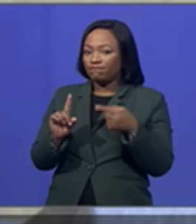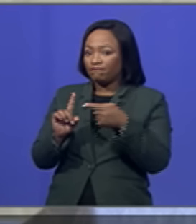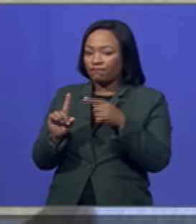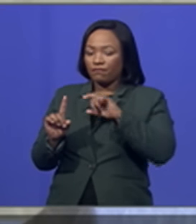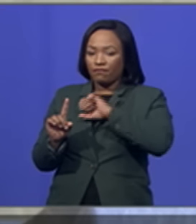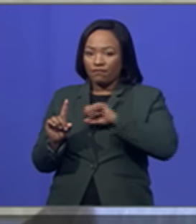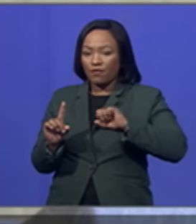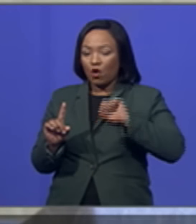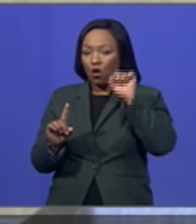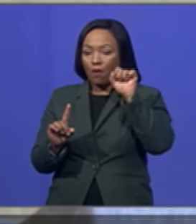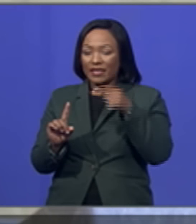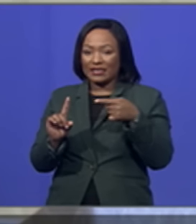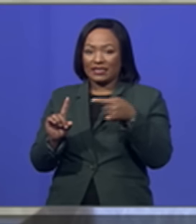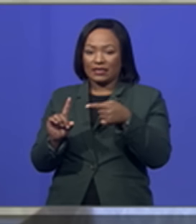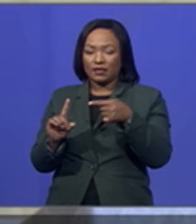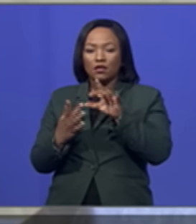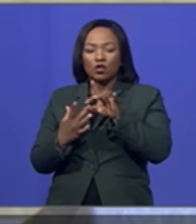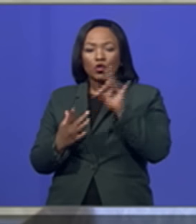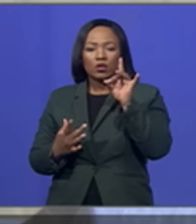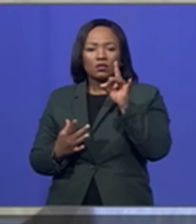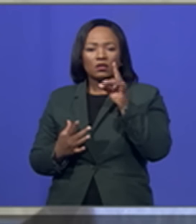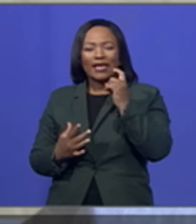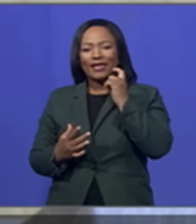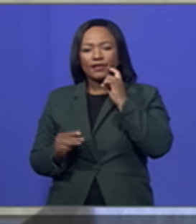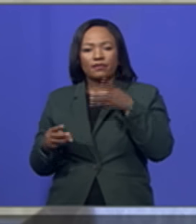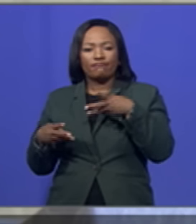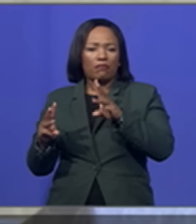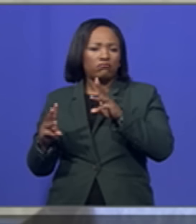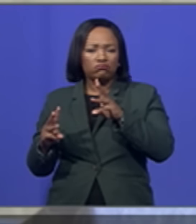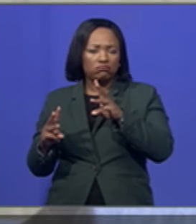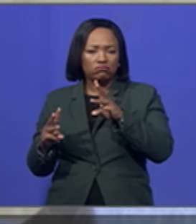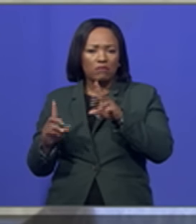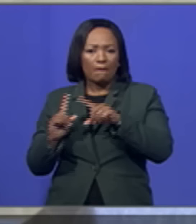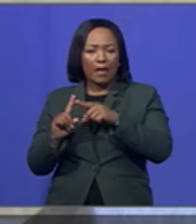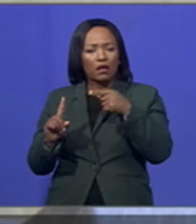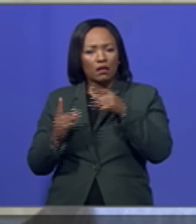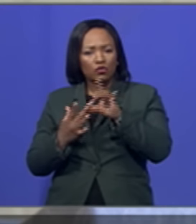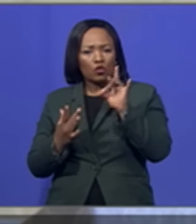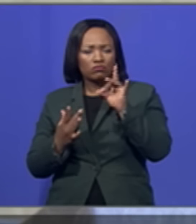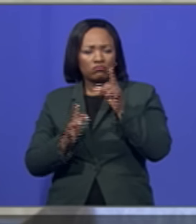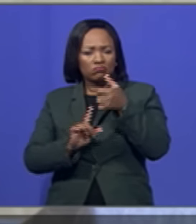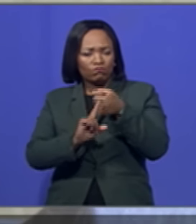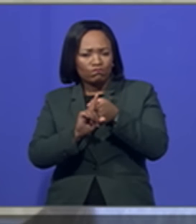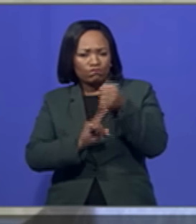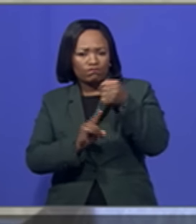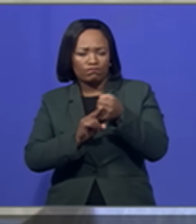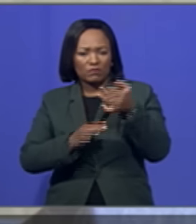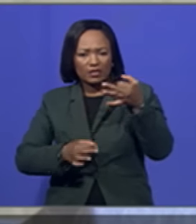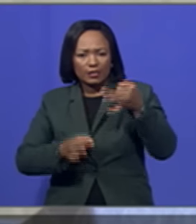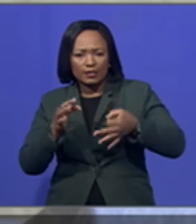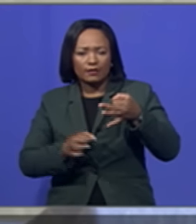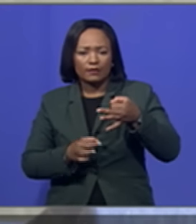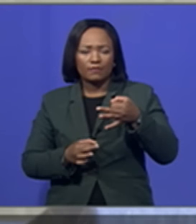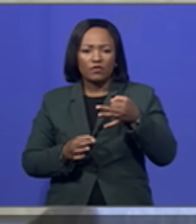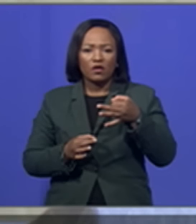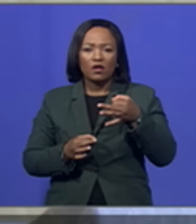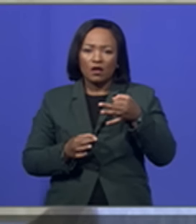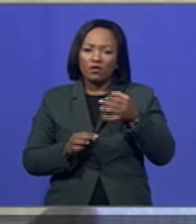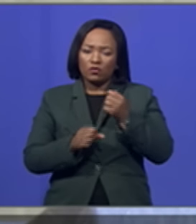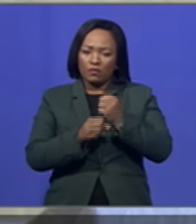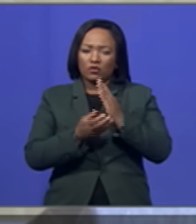easy path. He chose to stand firm in the face of injustice, to speak when silence was